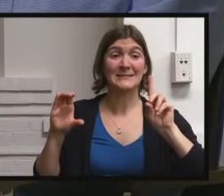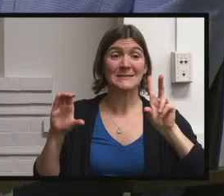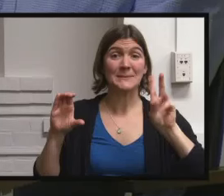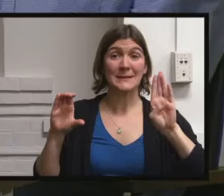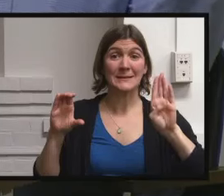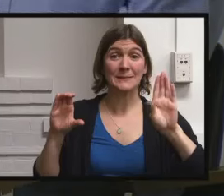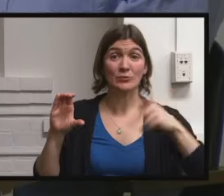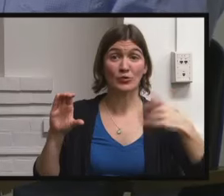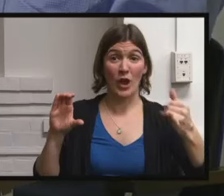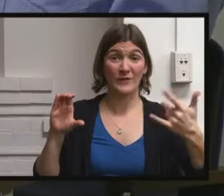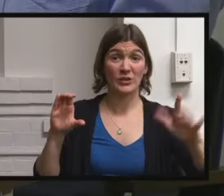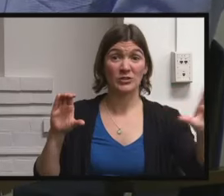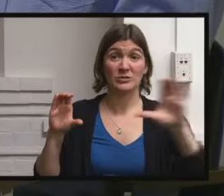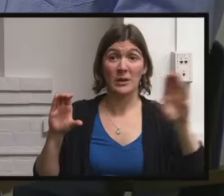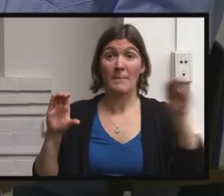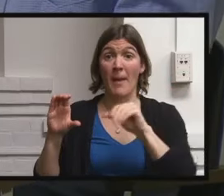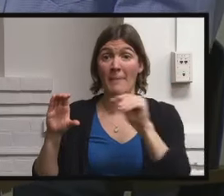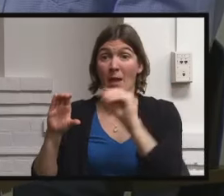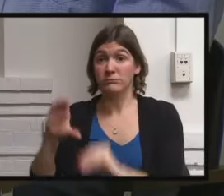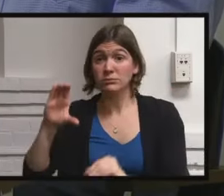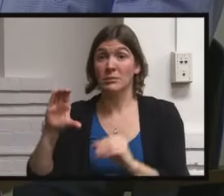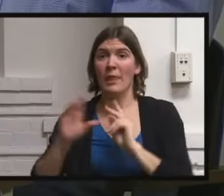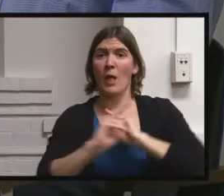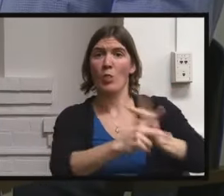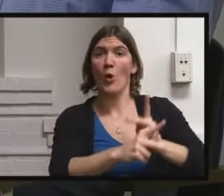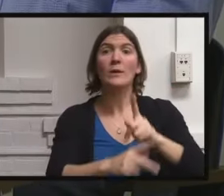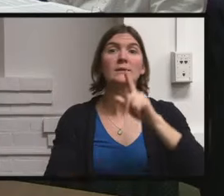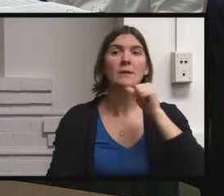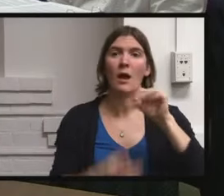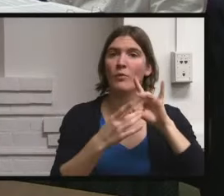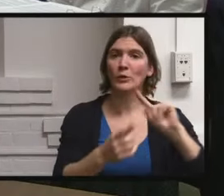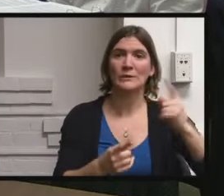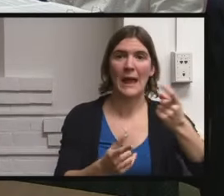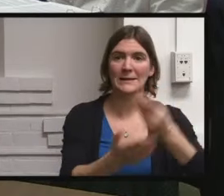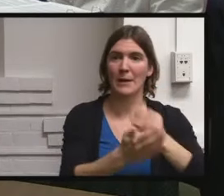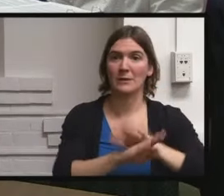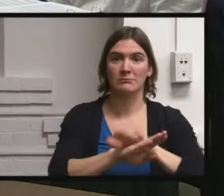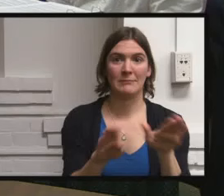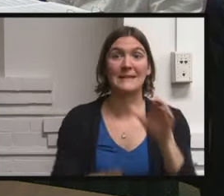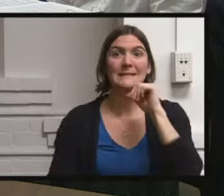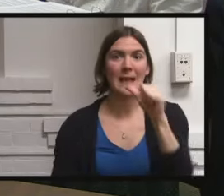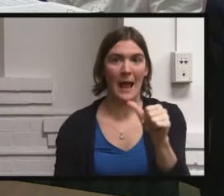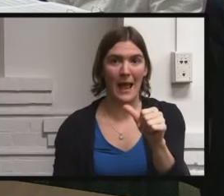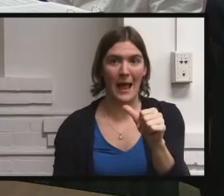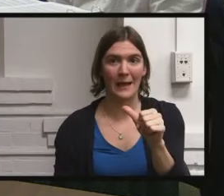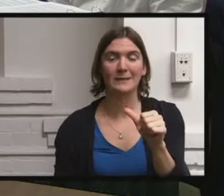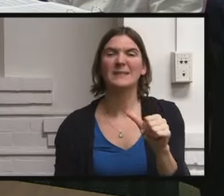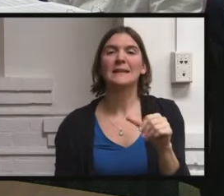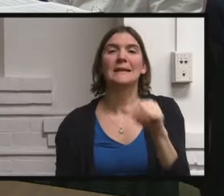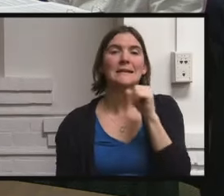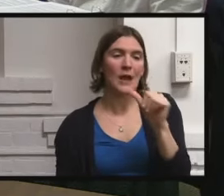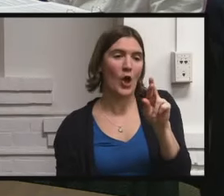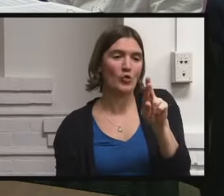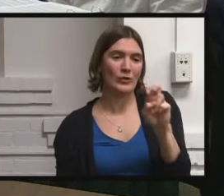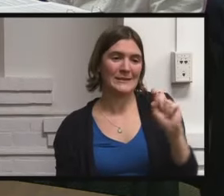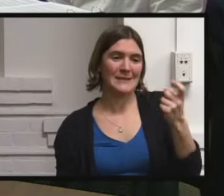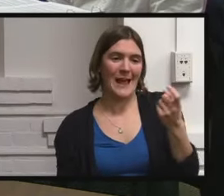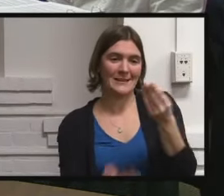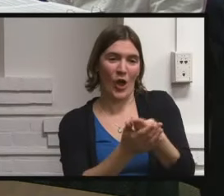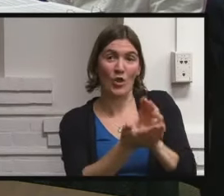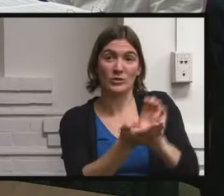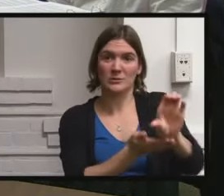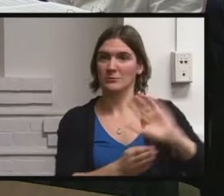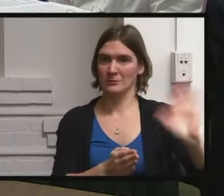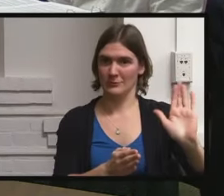projects. So. Right, and when Kate says not taxpayer money, it's not real estate tax